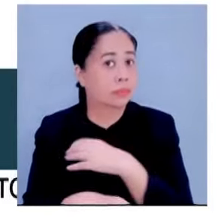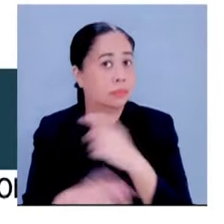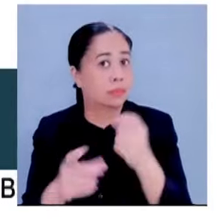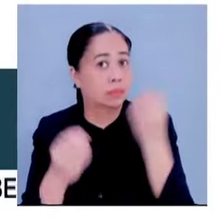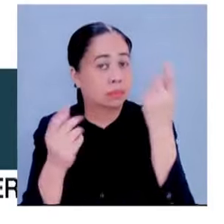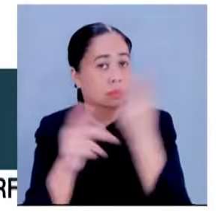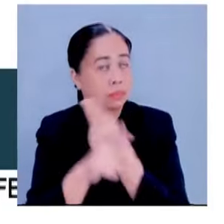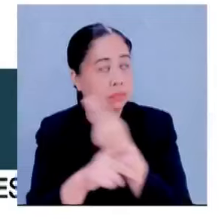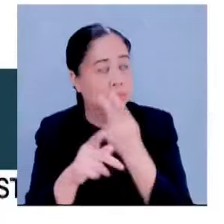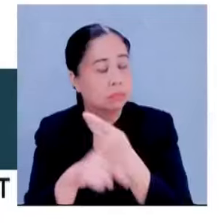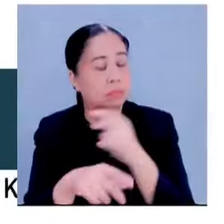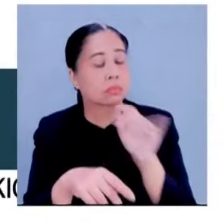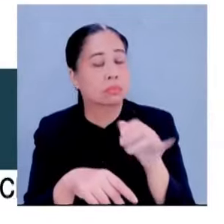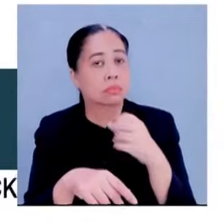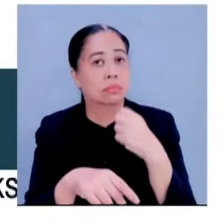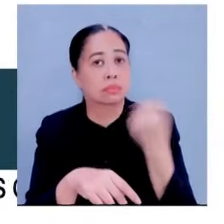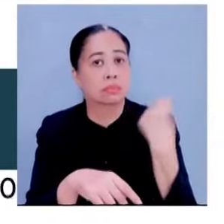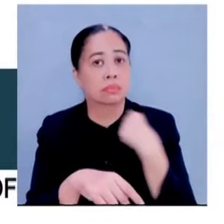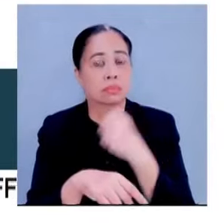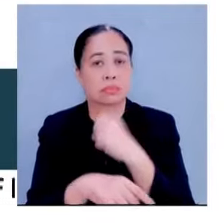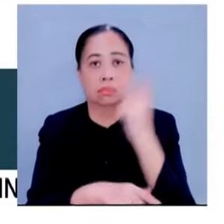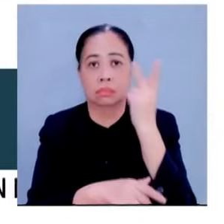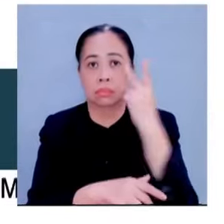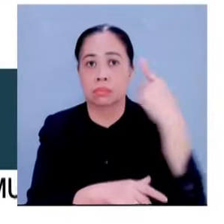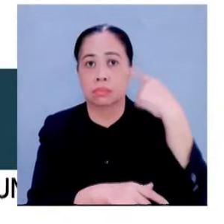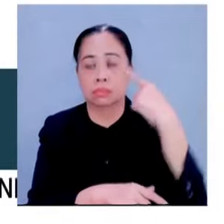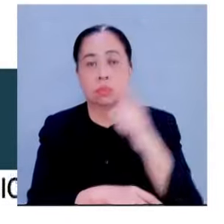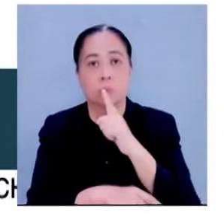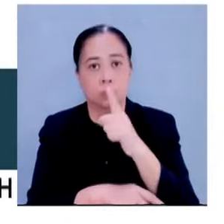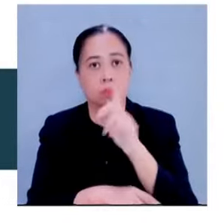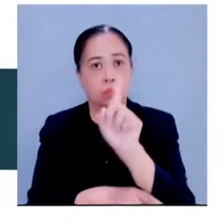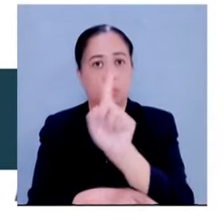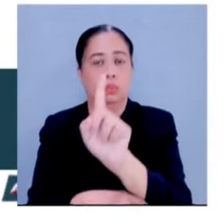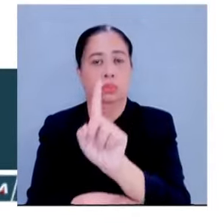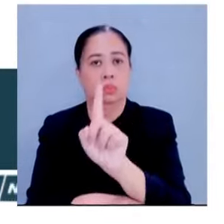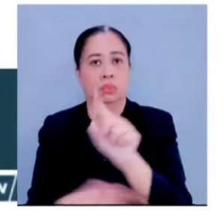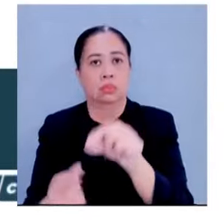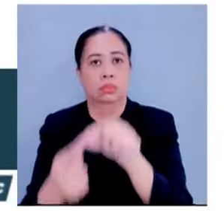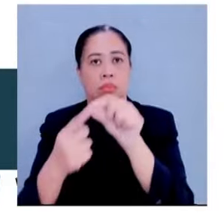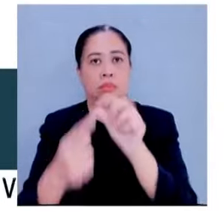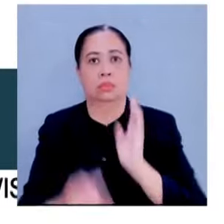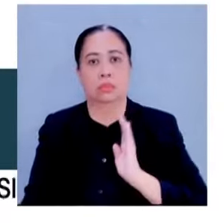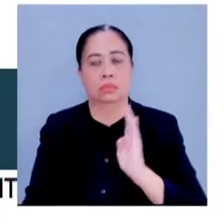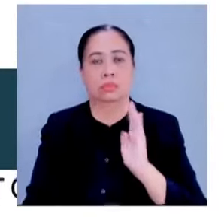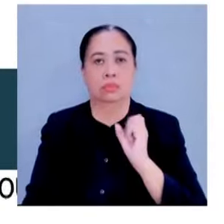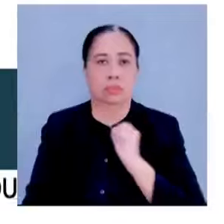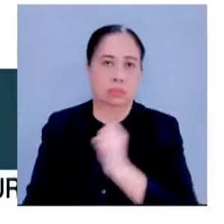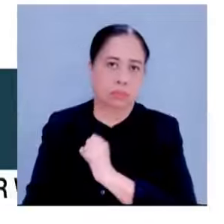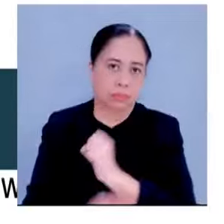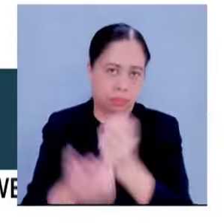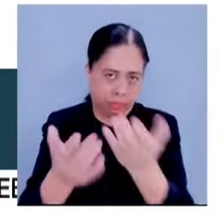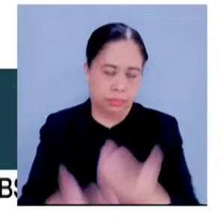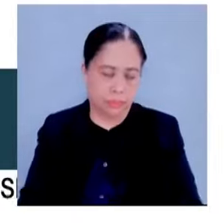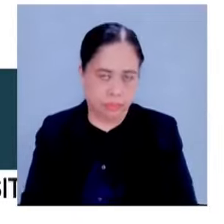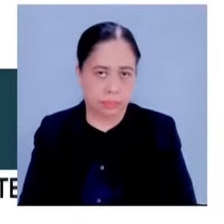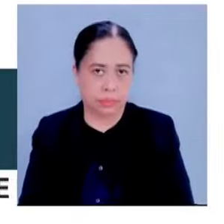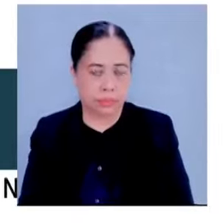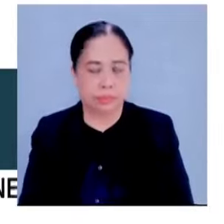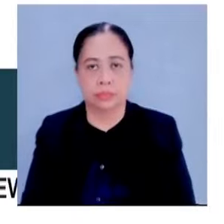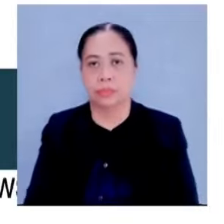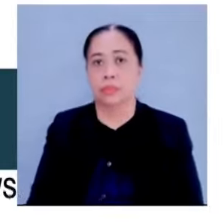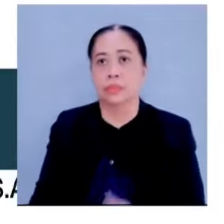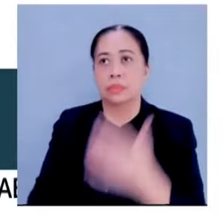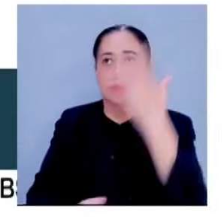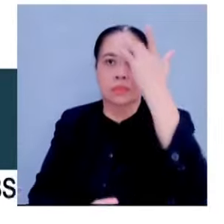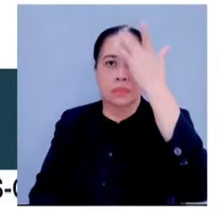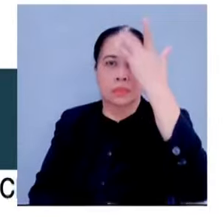that former Senator Kiko Pangilinan is going to be your lone bet at the Senate for now? Go ahead. The realization